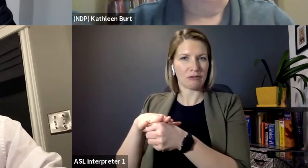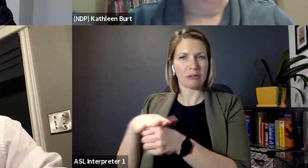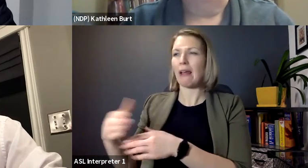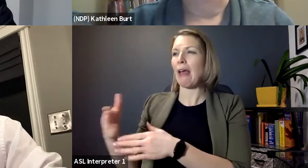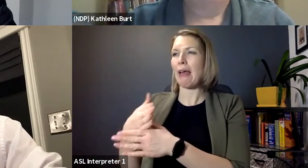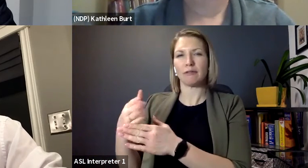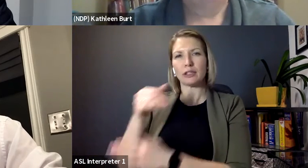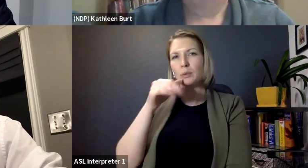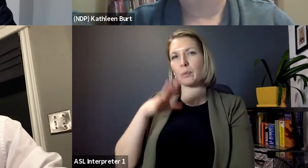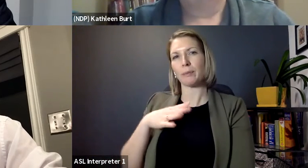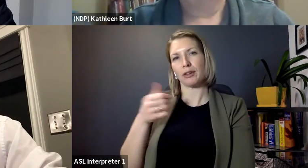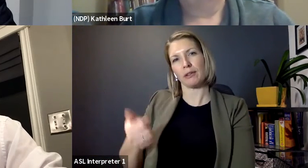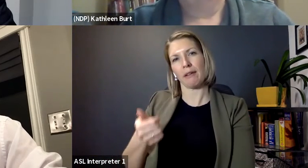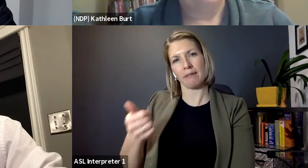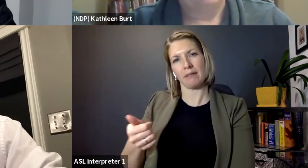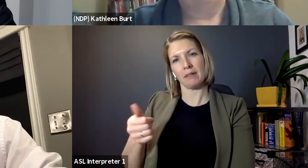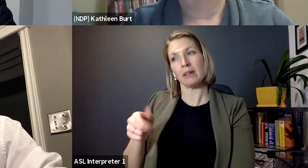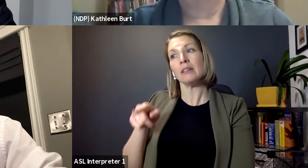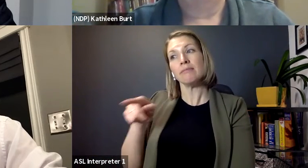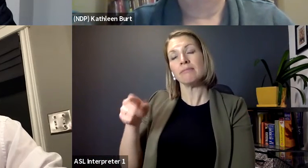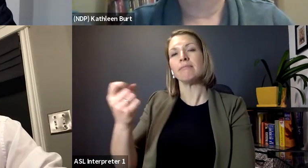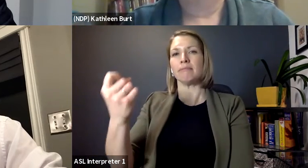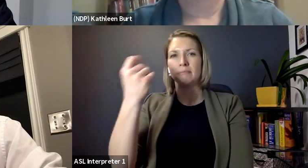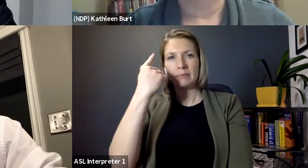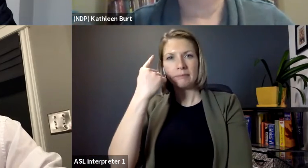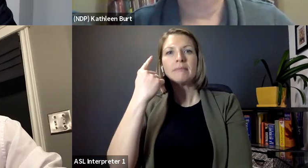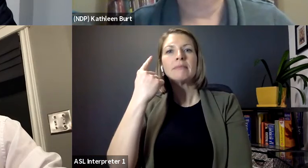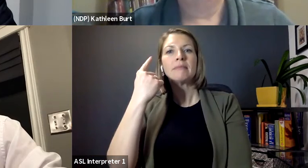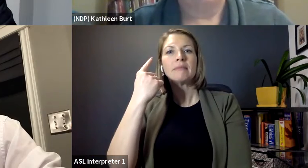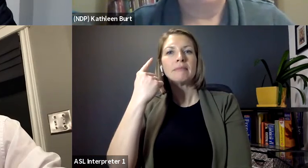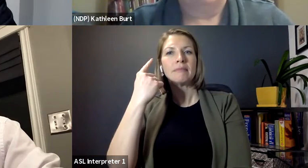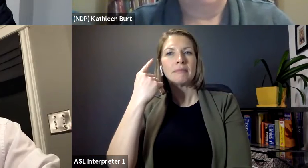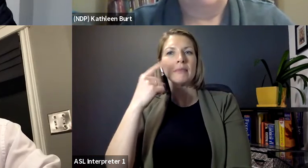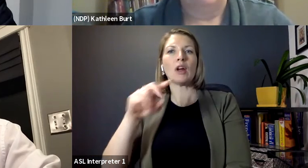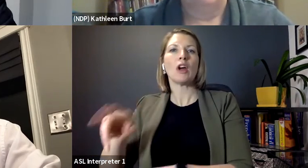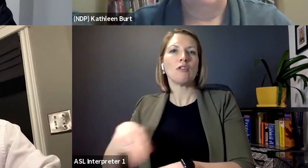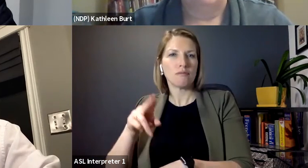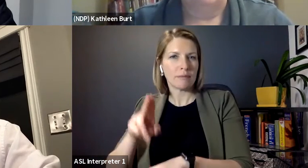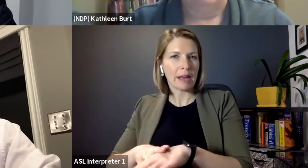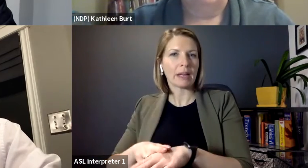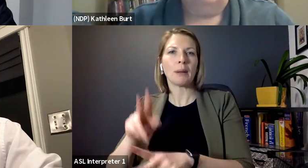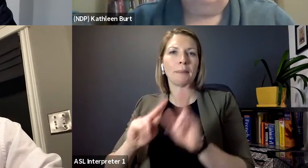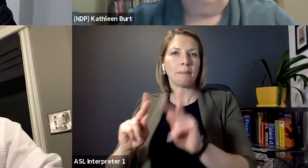And she understands the needs of ordinary citizens here.